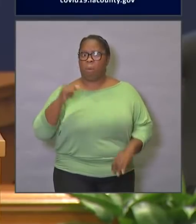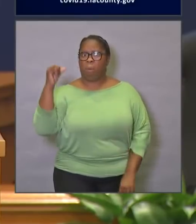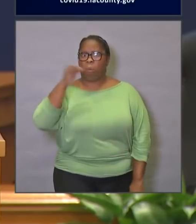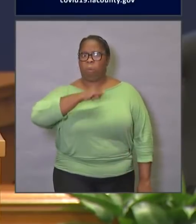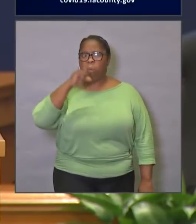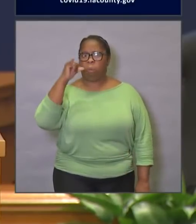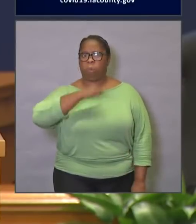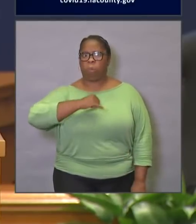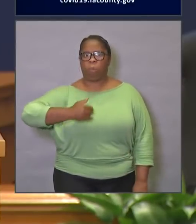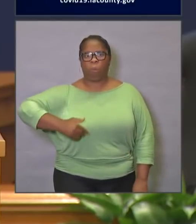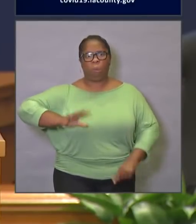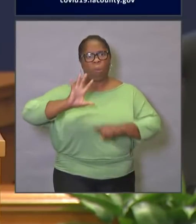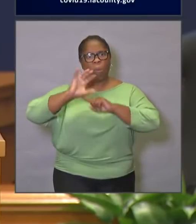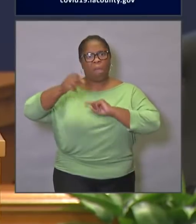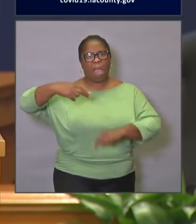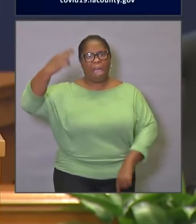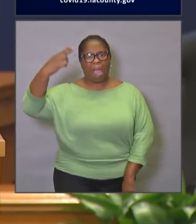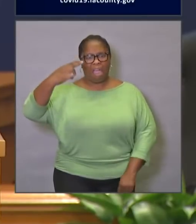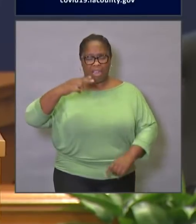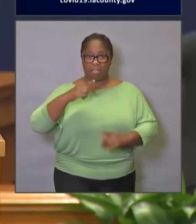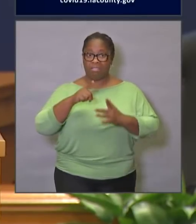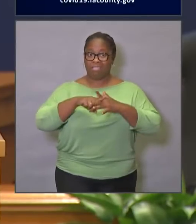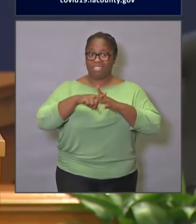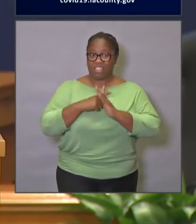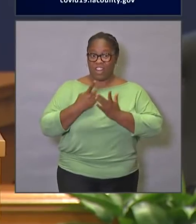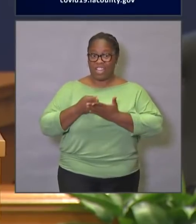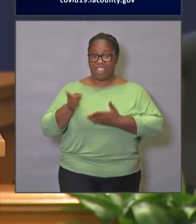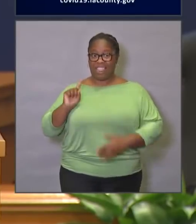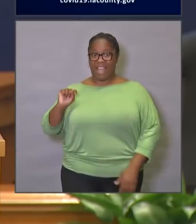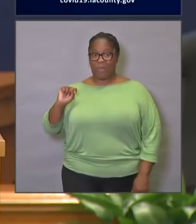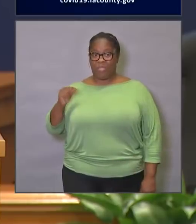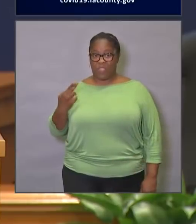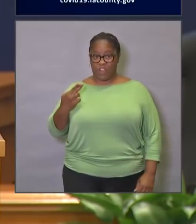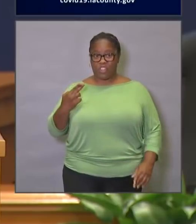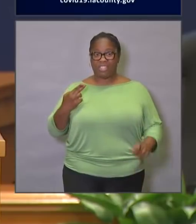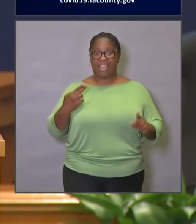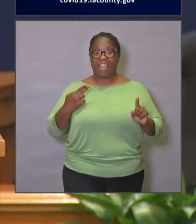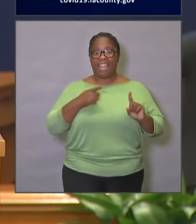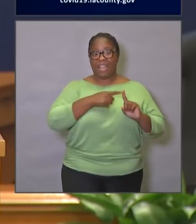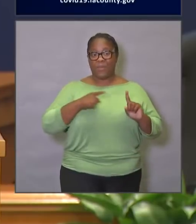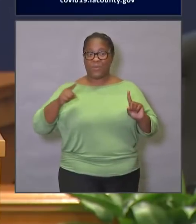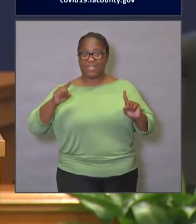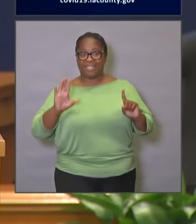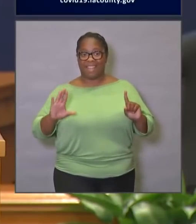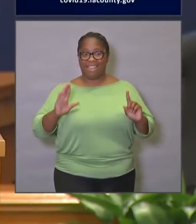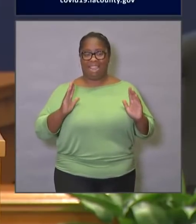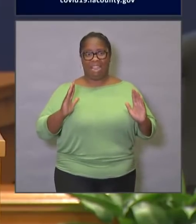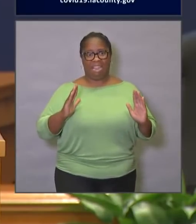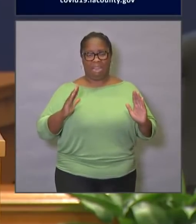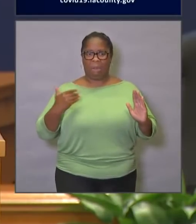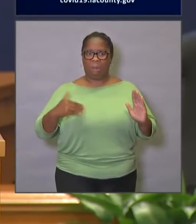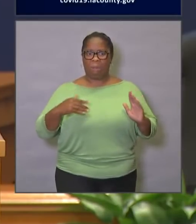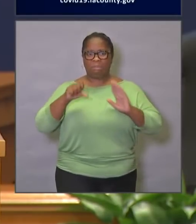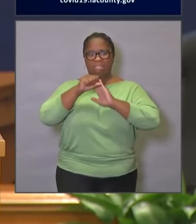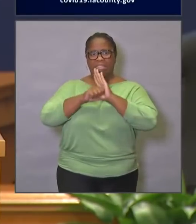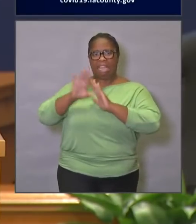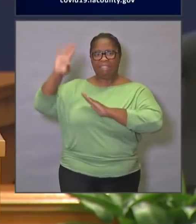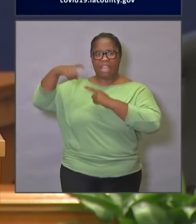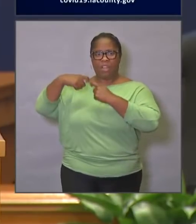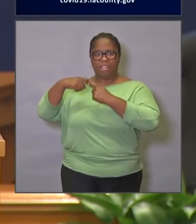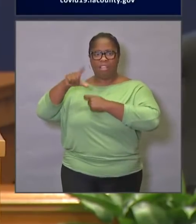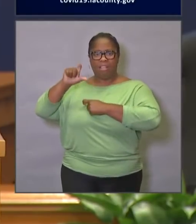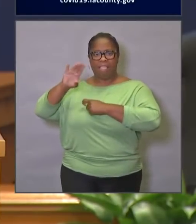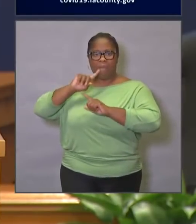This is a backlog that started last Thursday and went all the way through Sunday from the state's electronic lab reporting